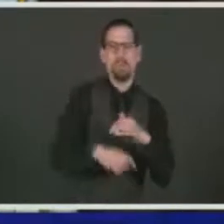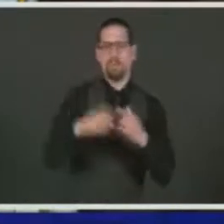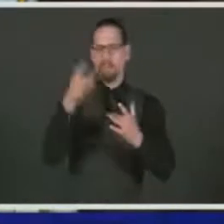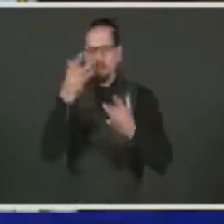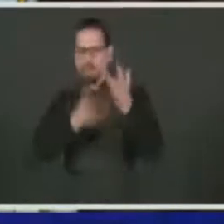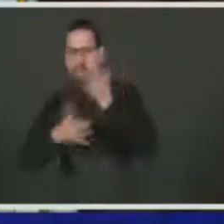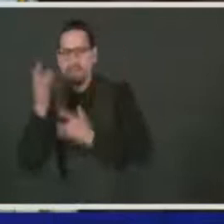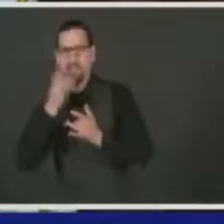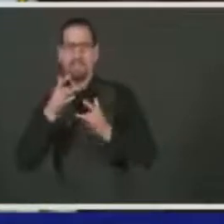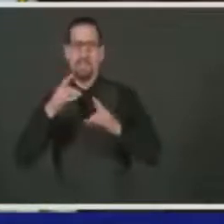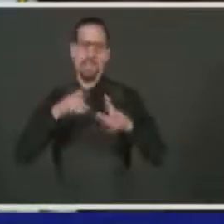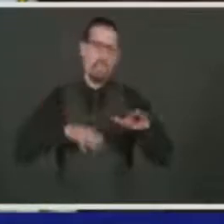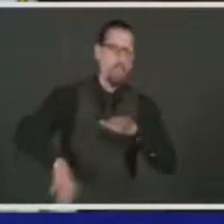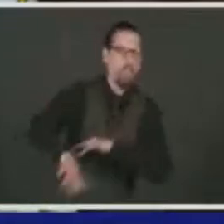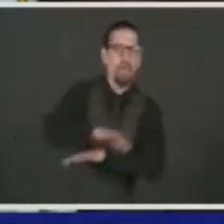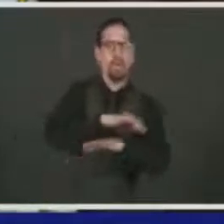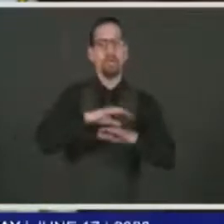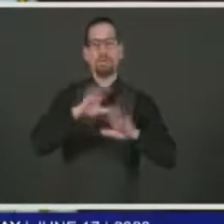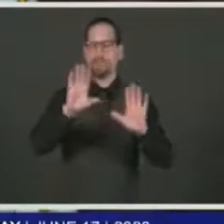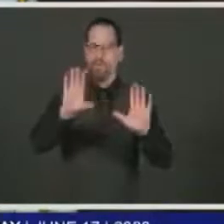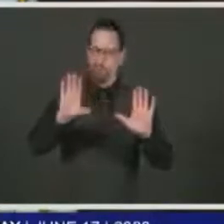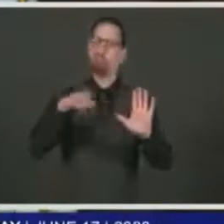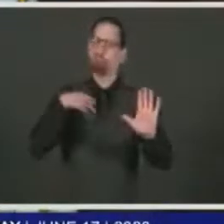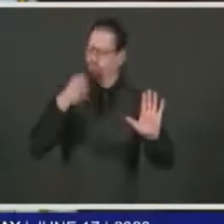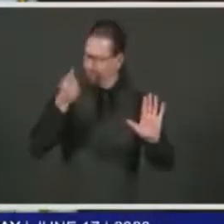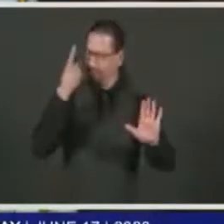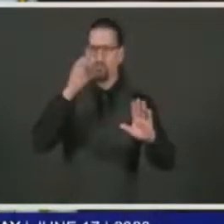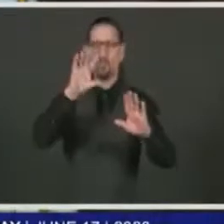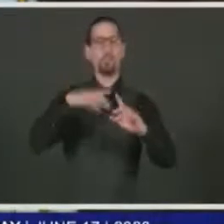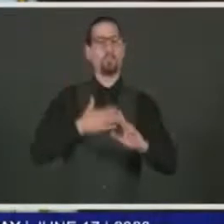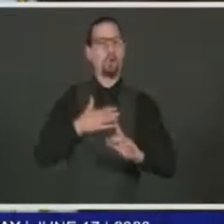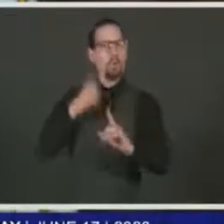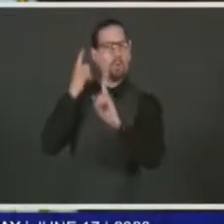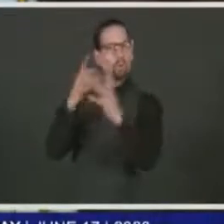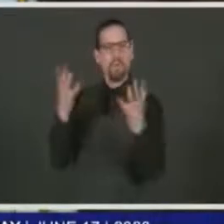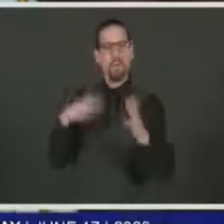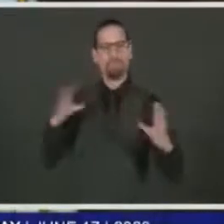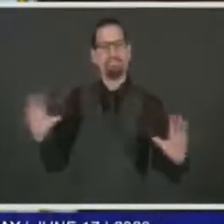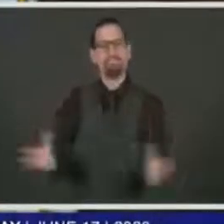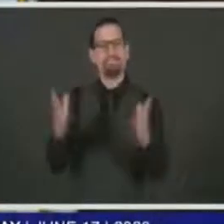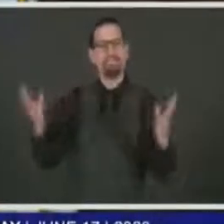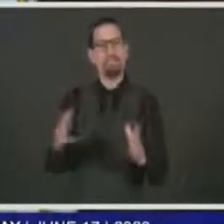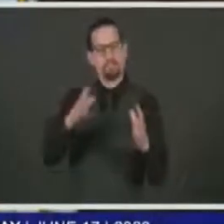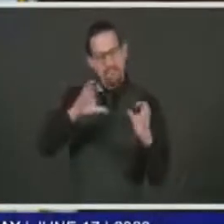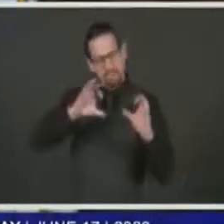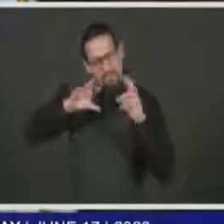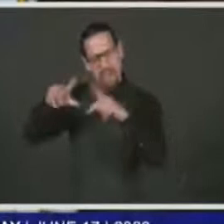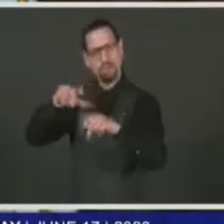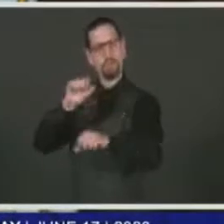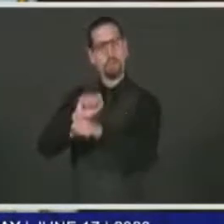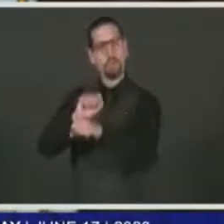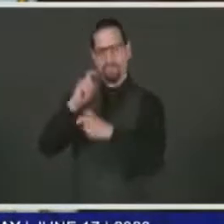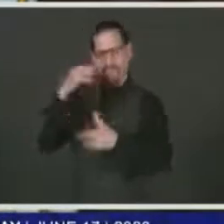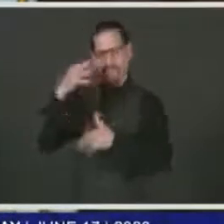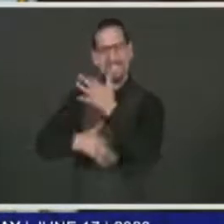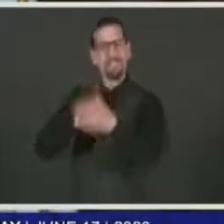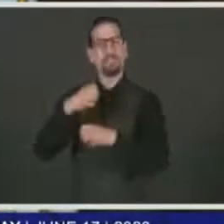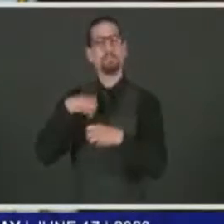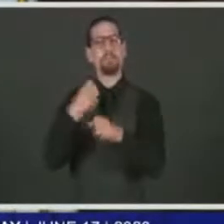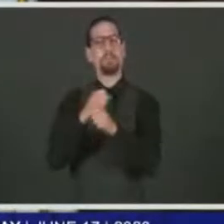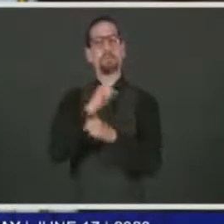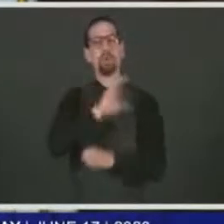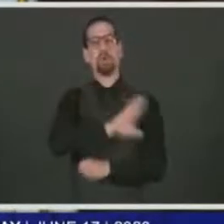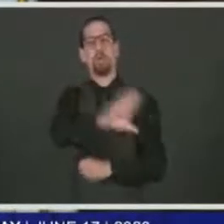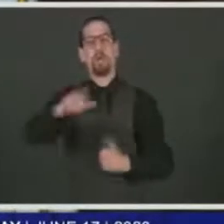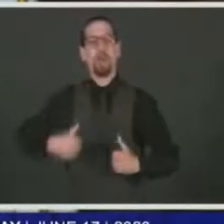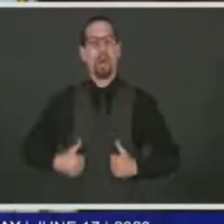you're struggling, we're going to do everything we can to make your lives better compared to where they are now. But I am saying